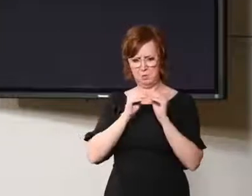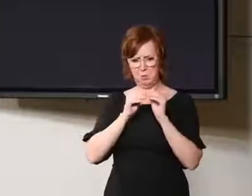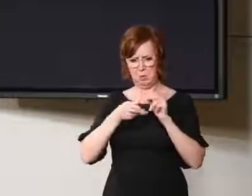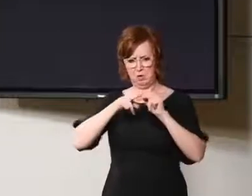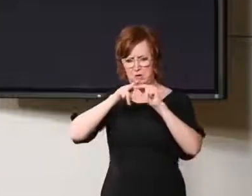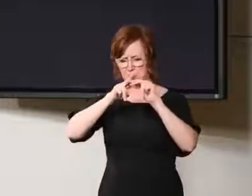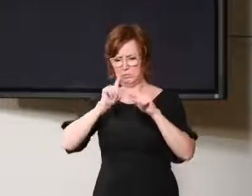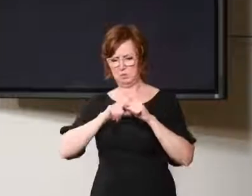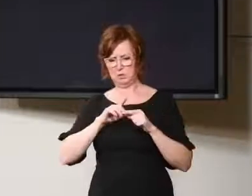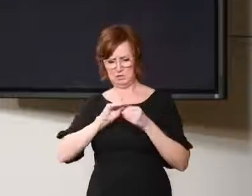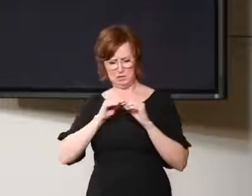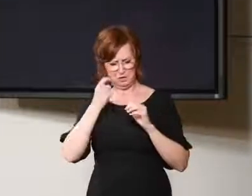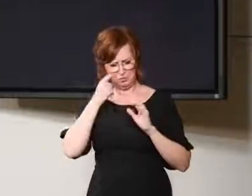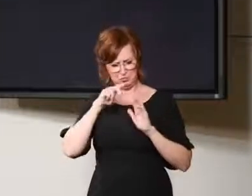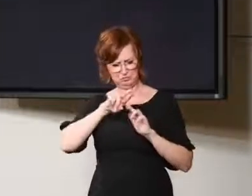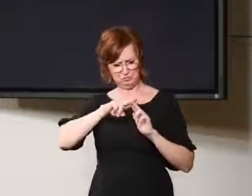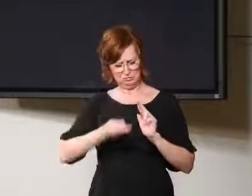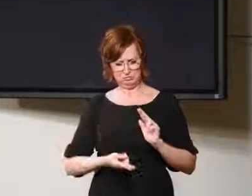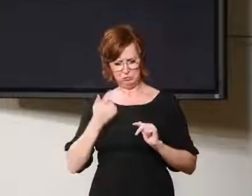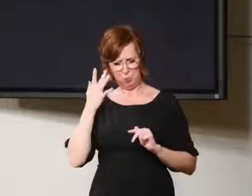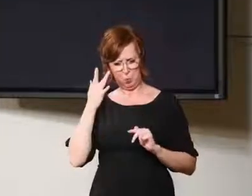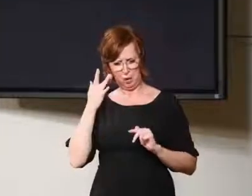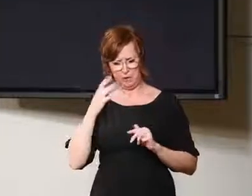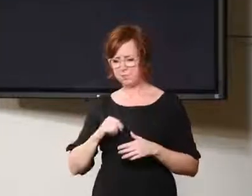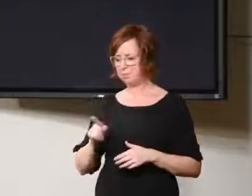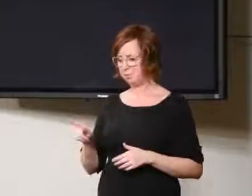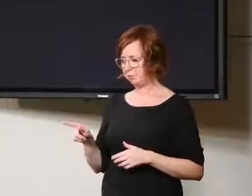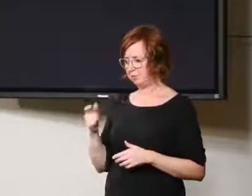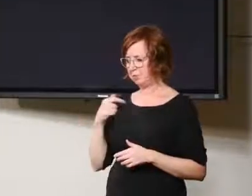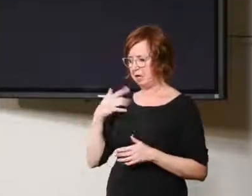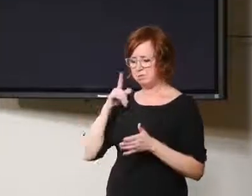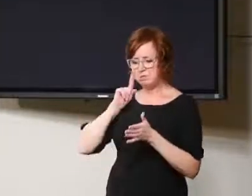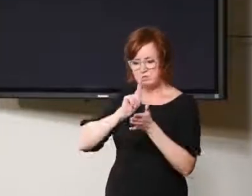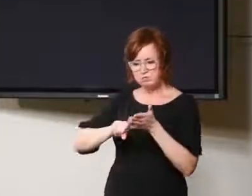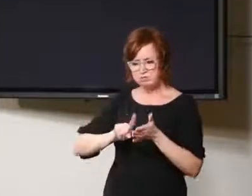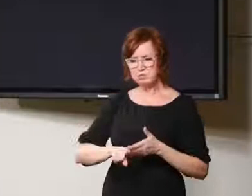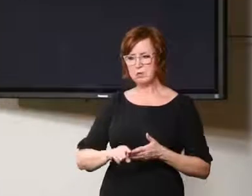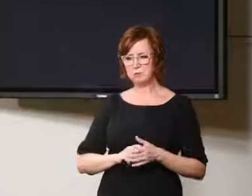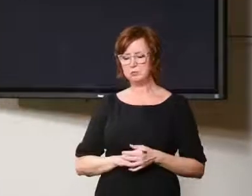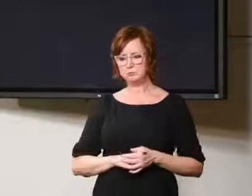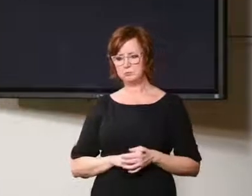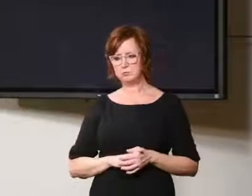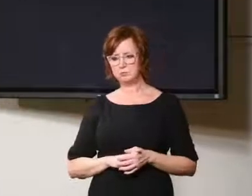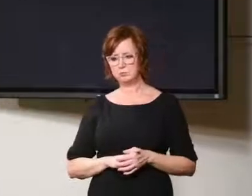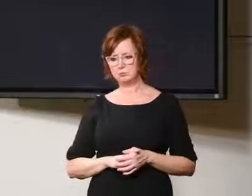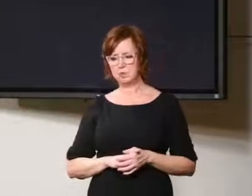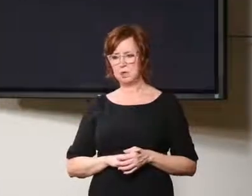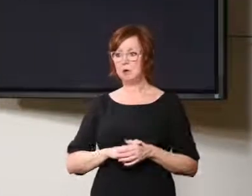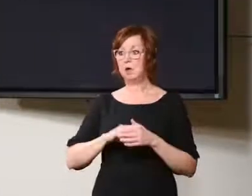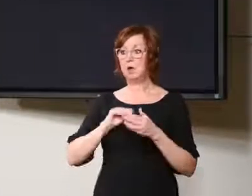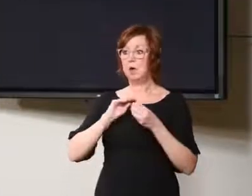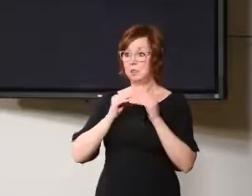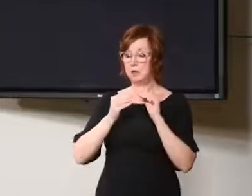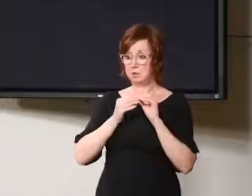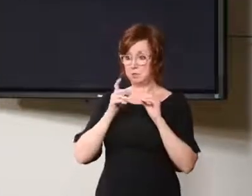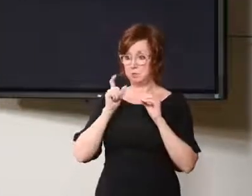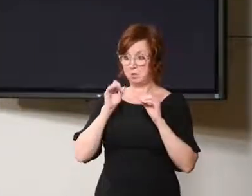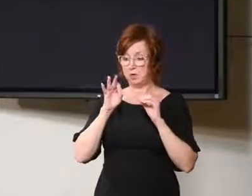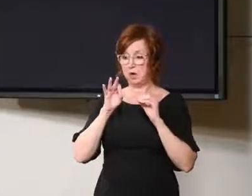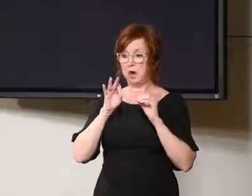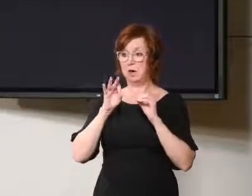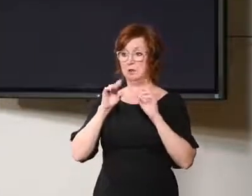So, I've been looking at it very closely because this is asked on Monday as well. Actually, the number of testing sites has gone